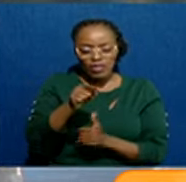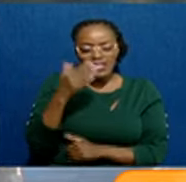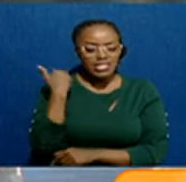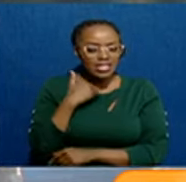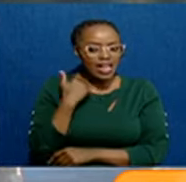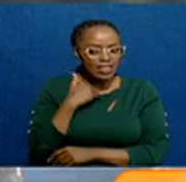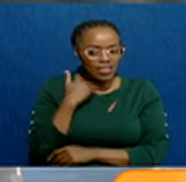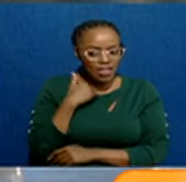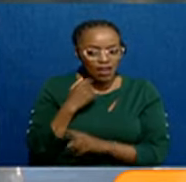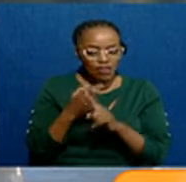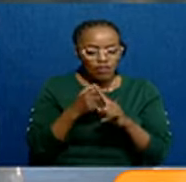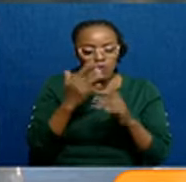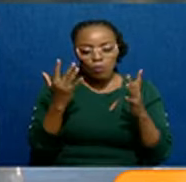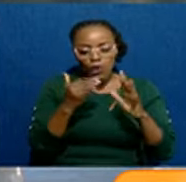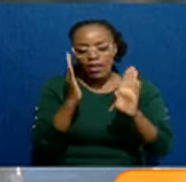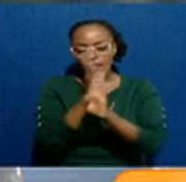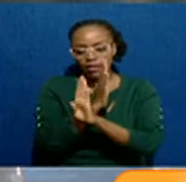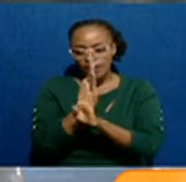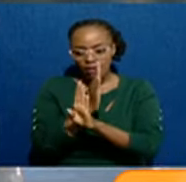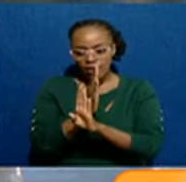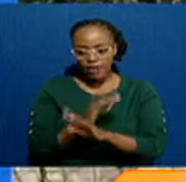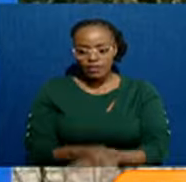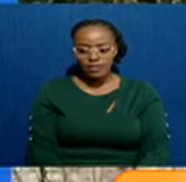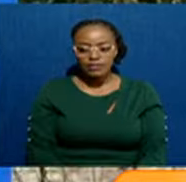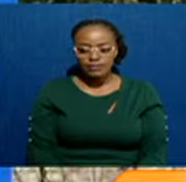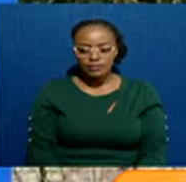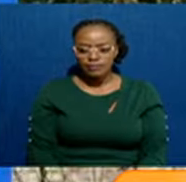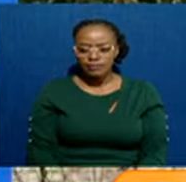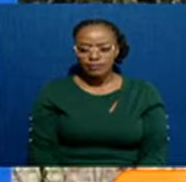bandits from their hideouts.